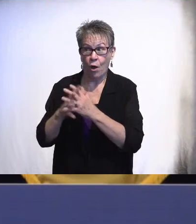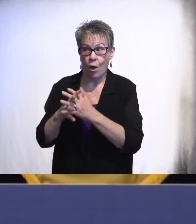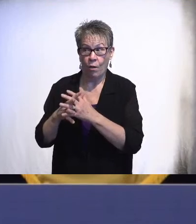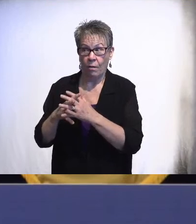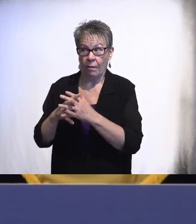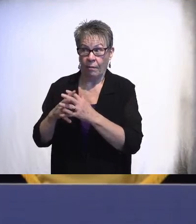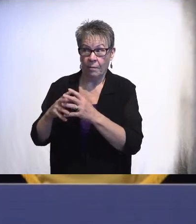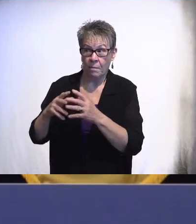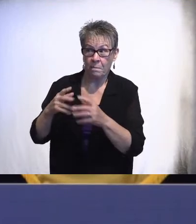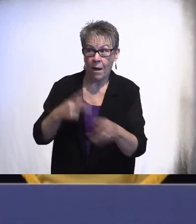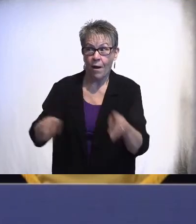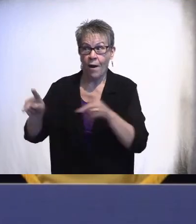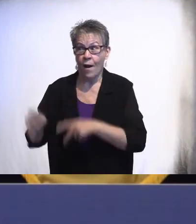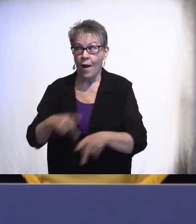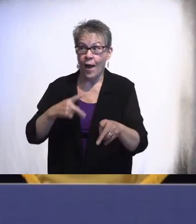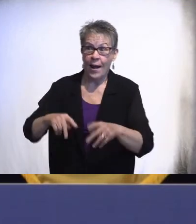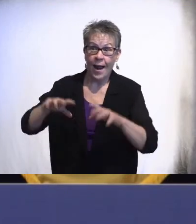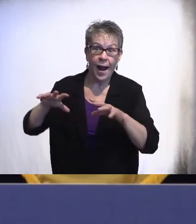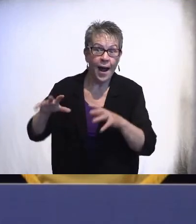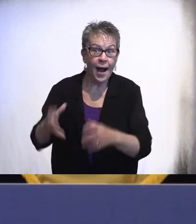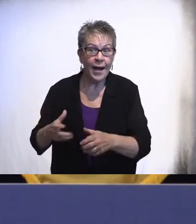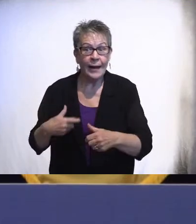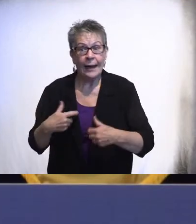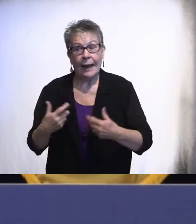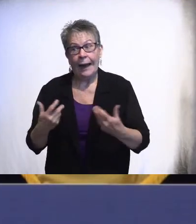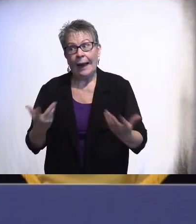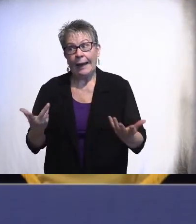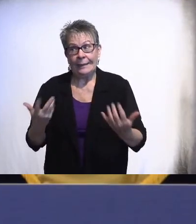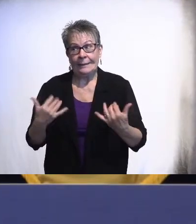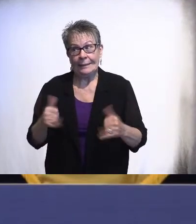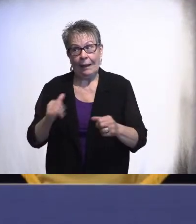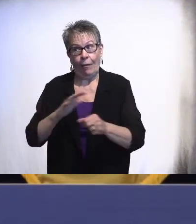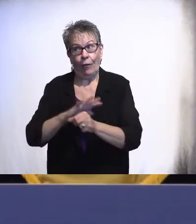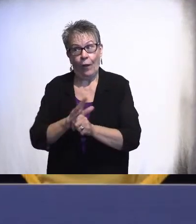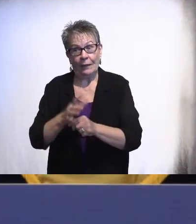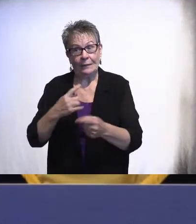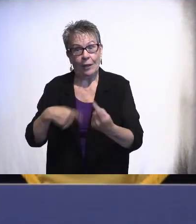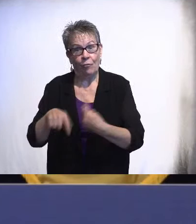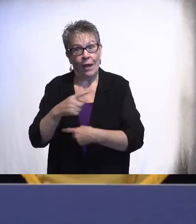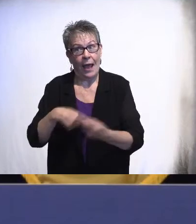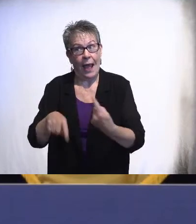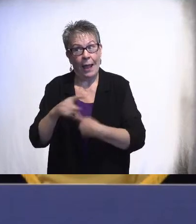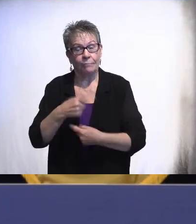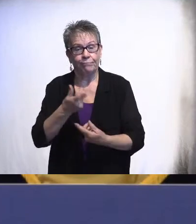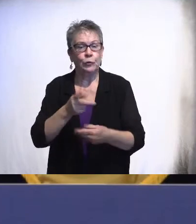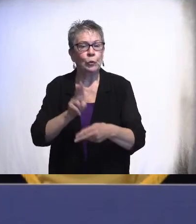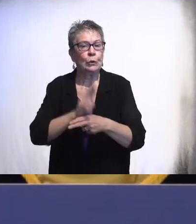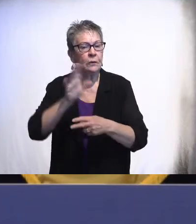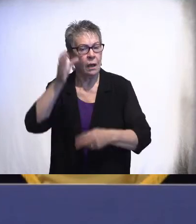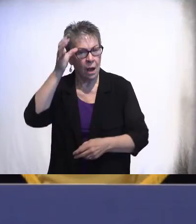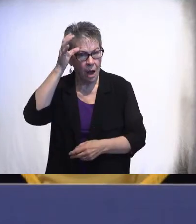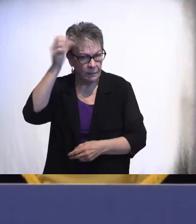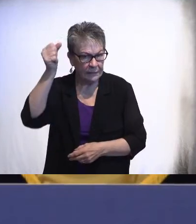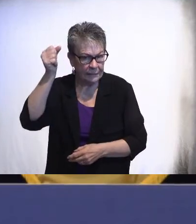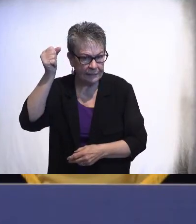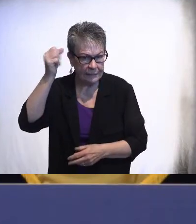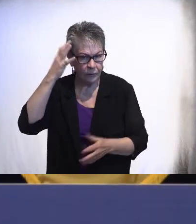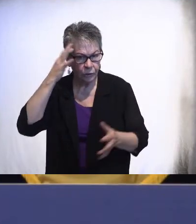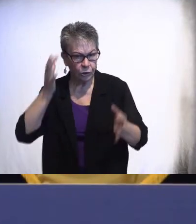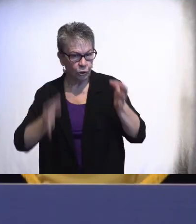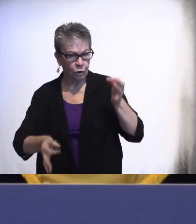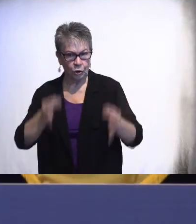midst, so use your head. Use your head, right? If you're with people indoors, have fun. There's no reason to ban anything. Enjoy this